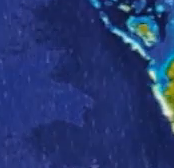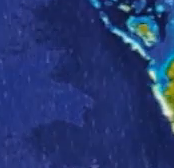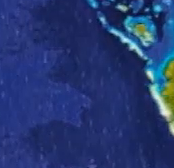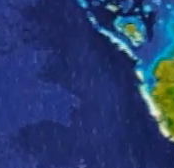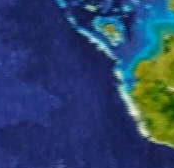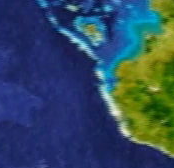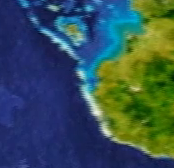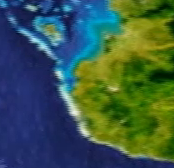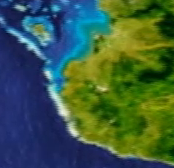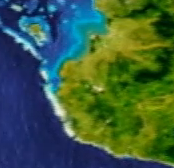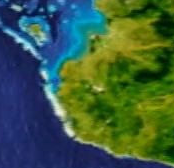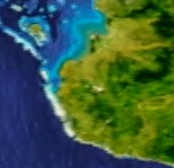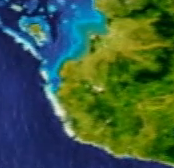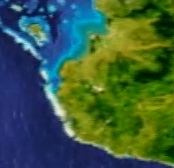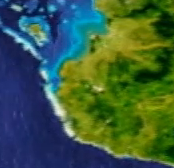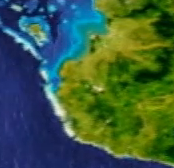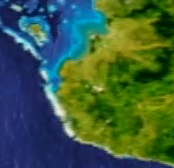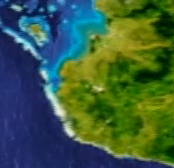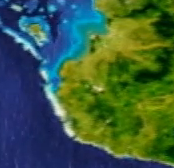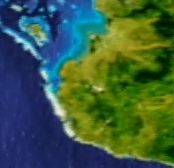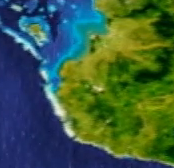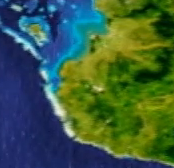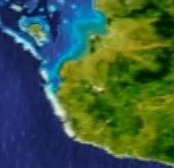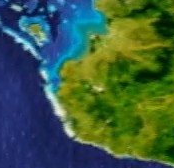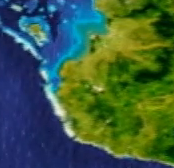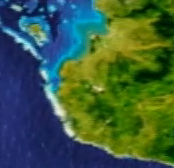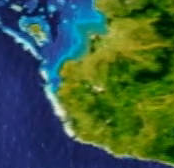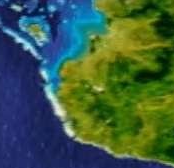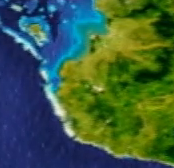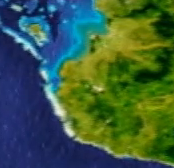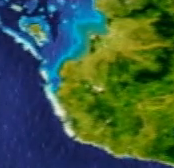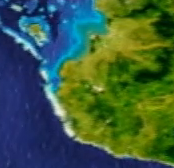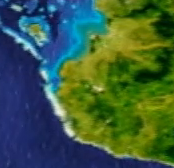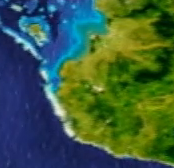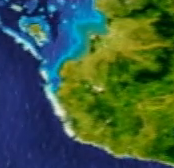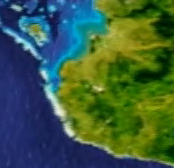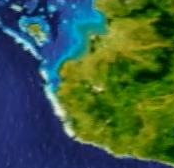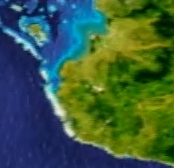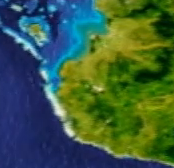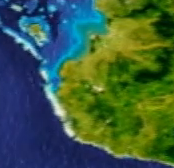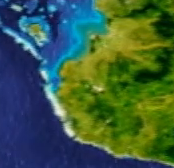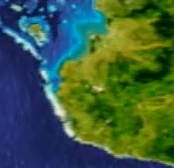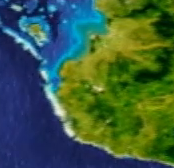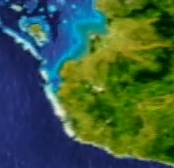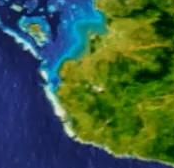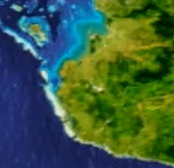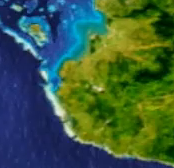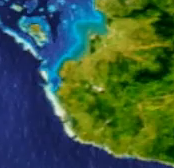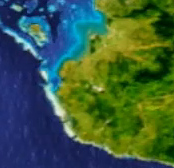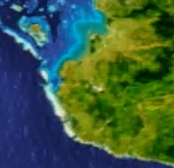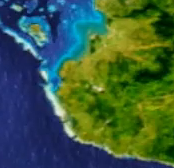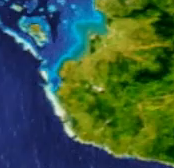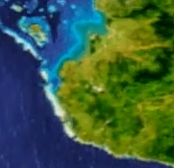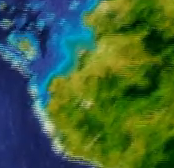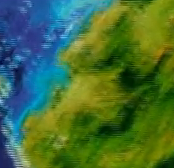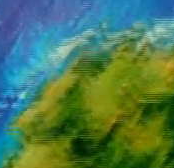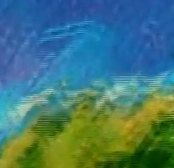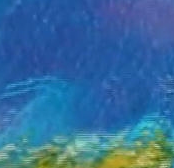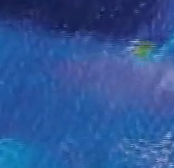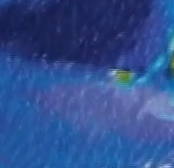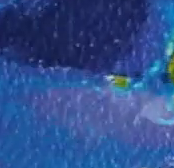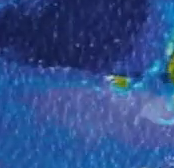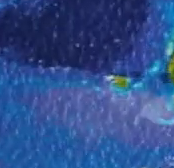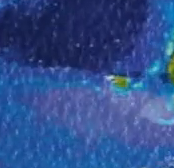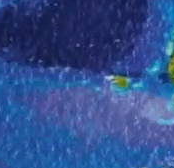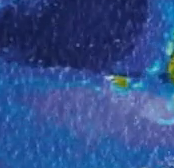Eastwards from Pacific Harbour to Suva, cloudy and humid with overcast conditions. Showers were experienced late in the afternoon. And